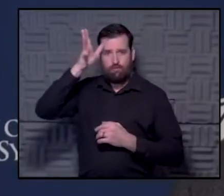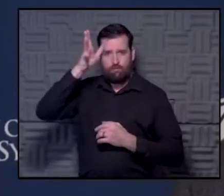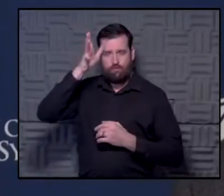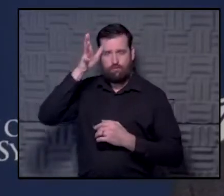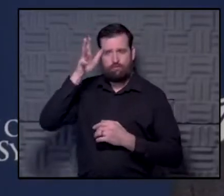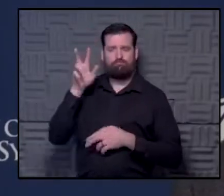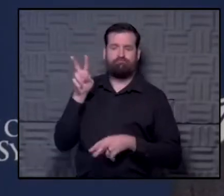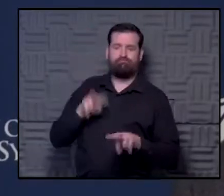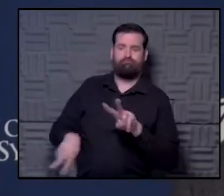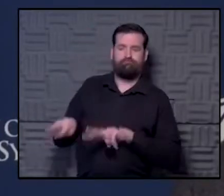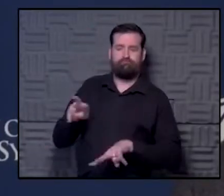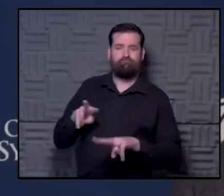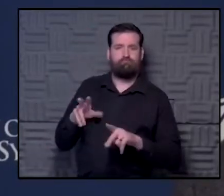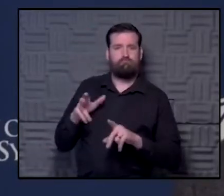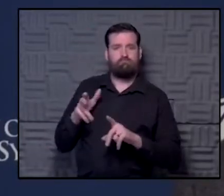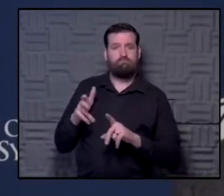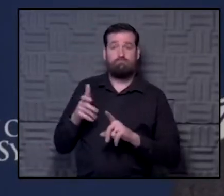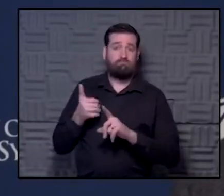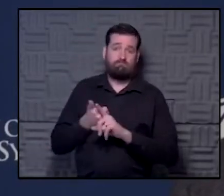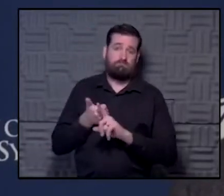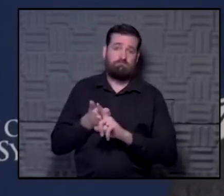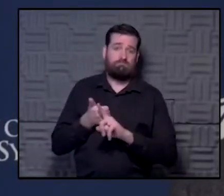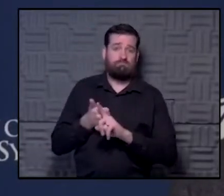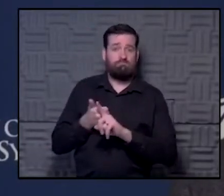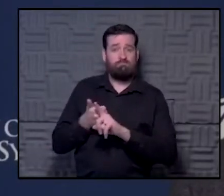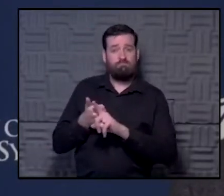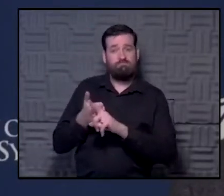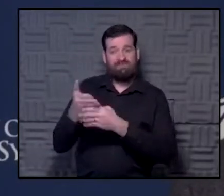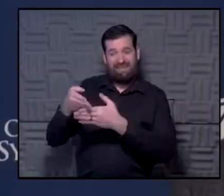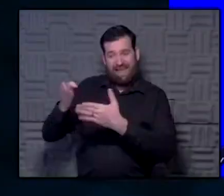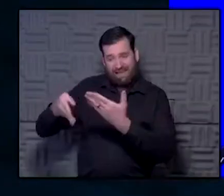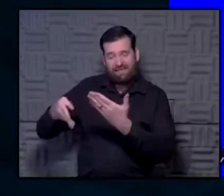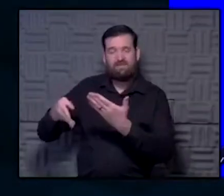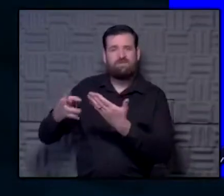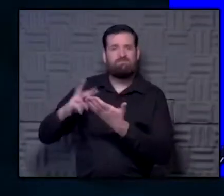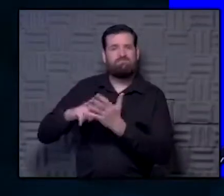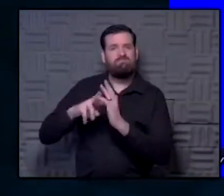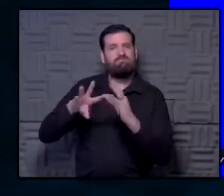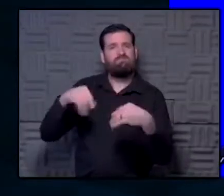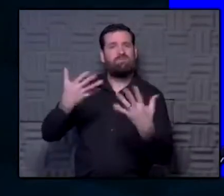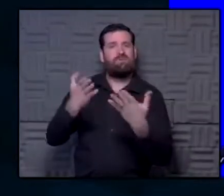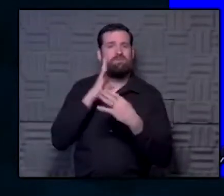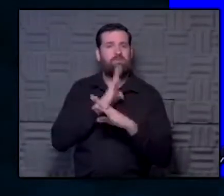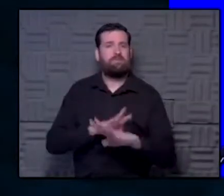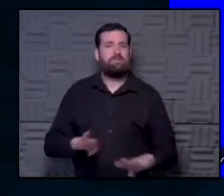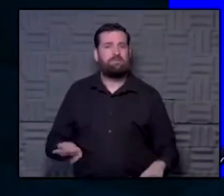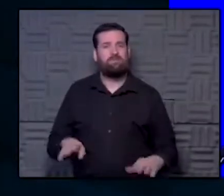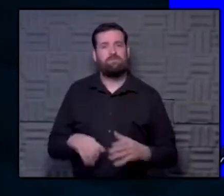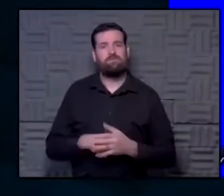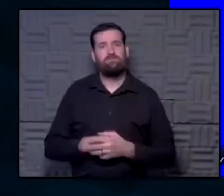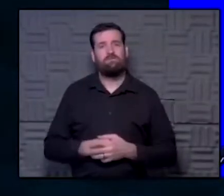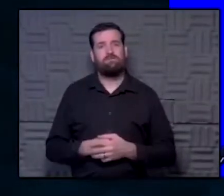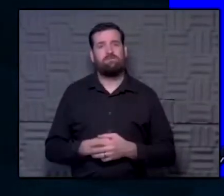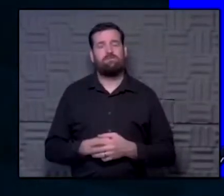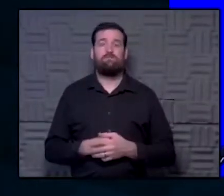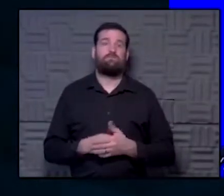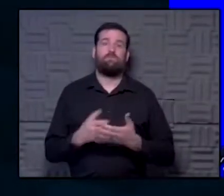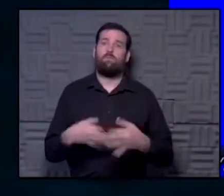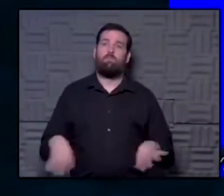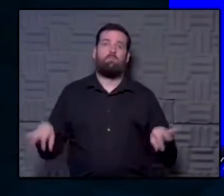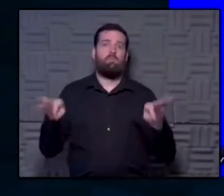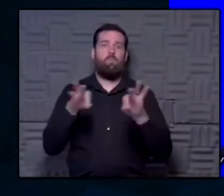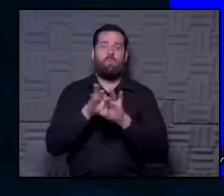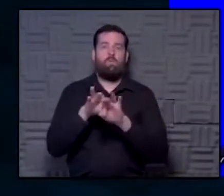at the fact that ultimately the end gave him peace. And so that's an important thing on which to